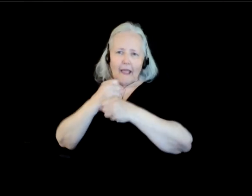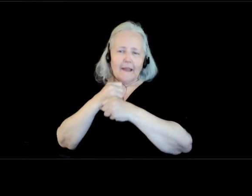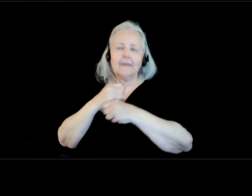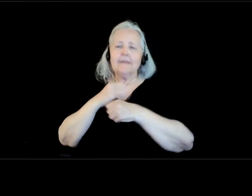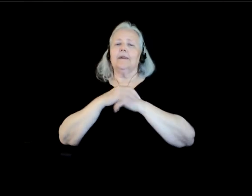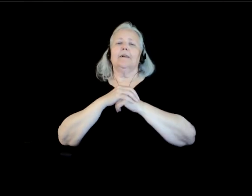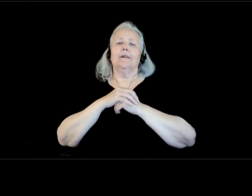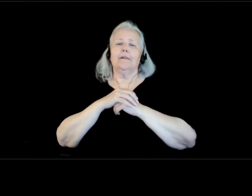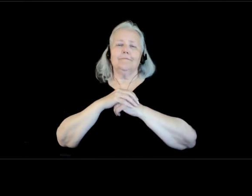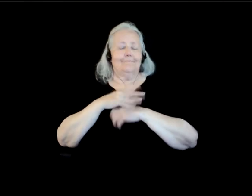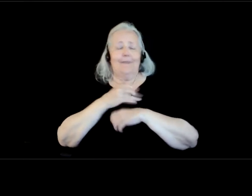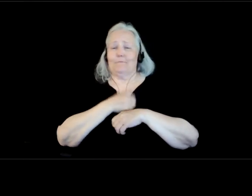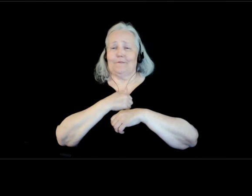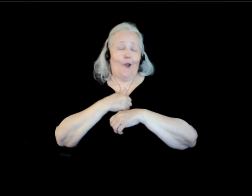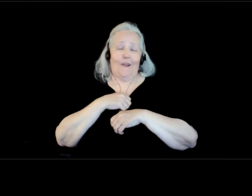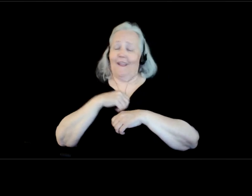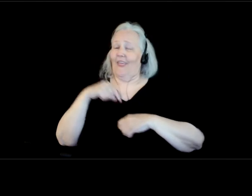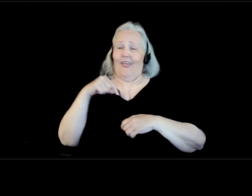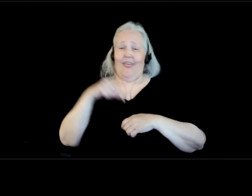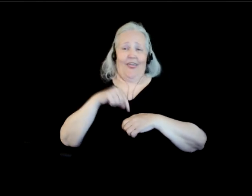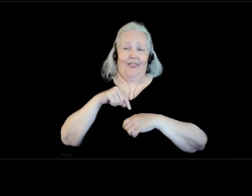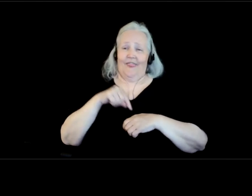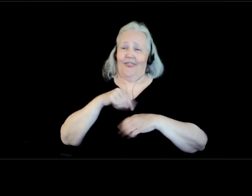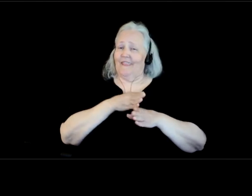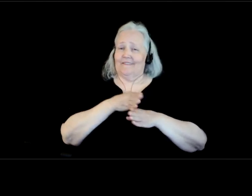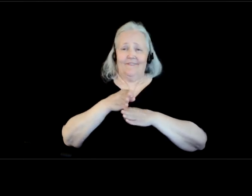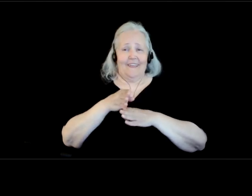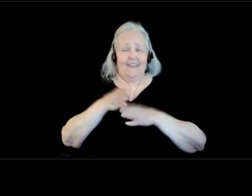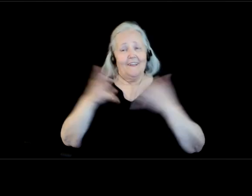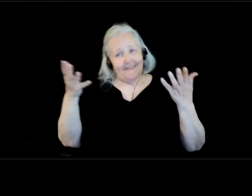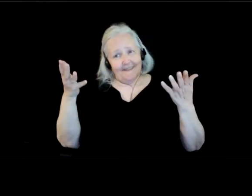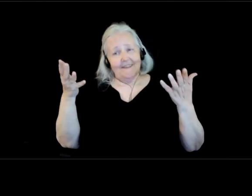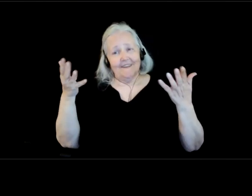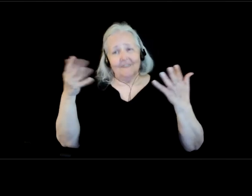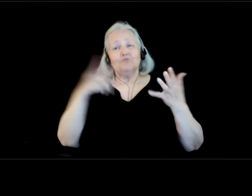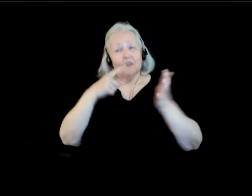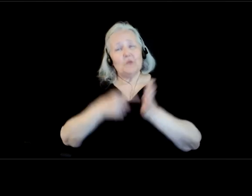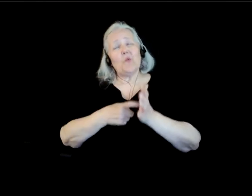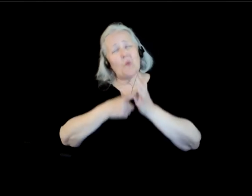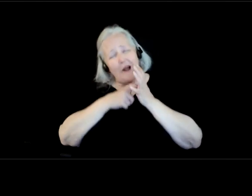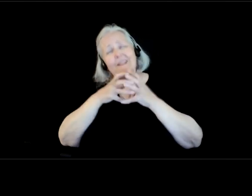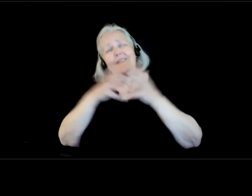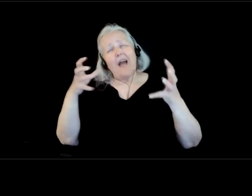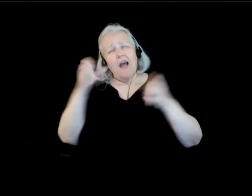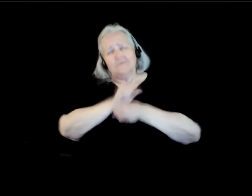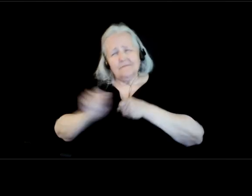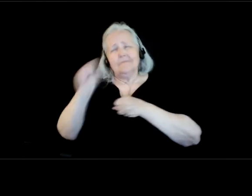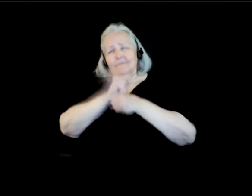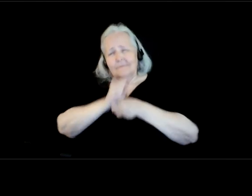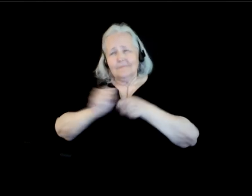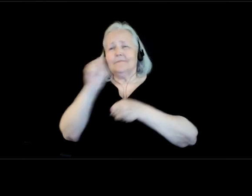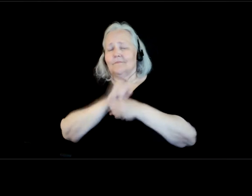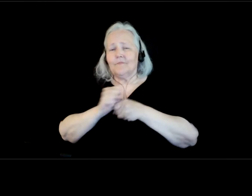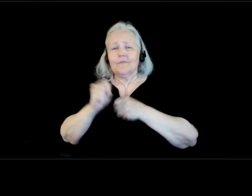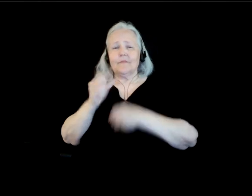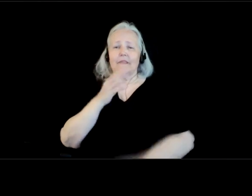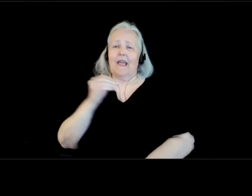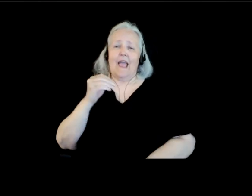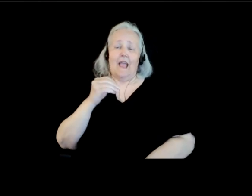You've picked a field that's quite labor intensive, and there will never, I don't believe, at this